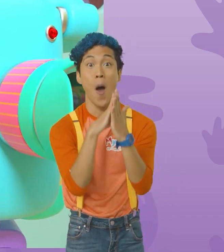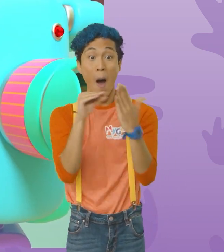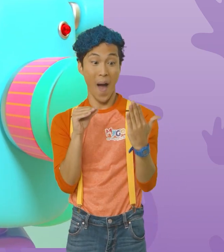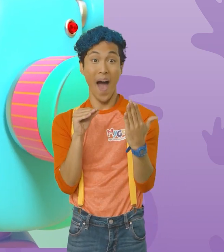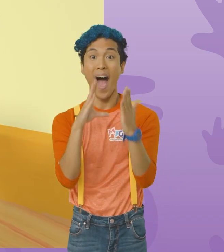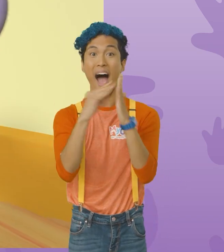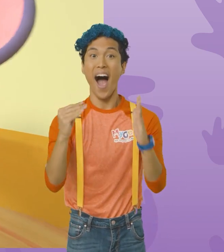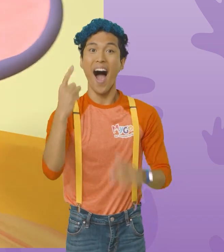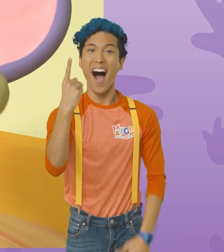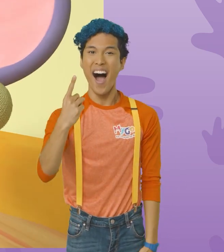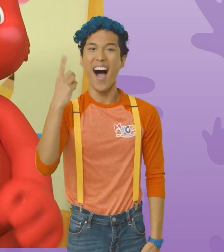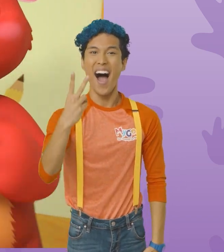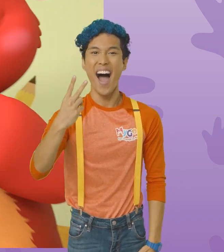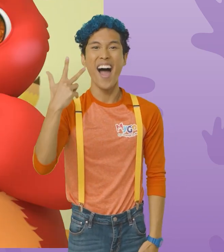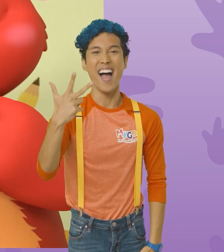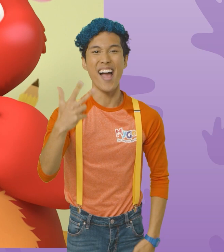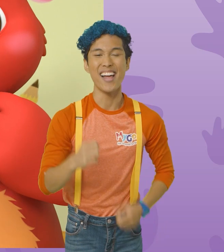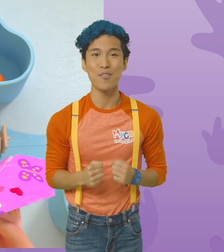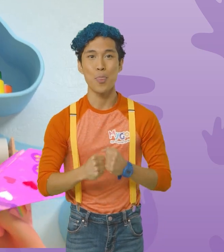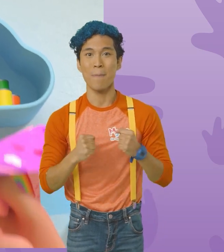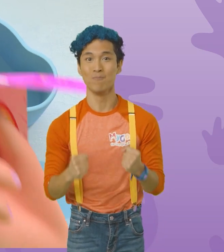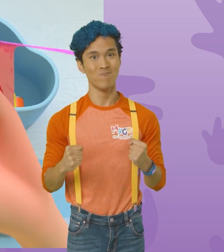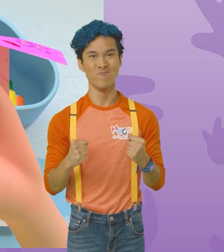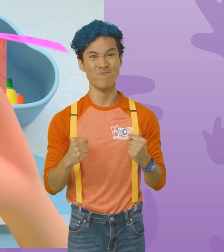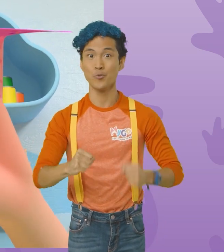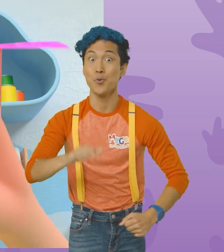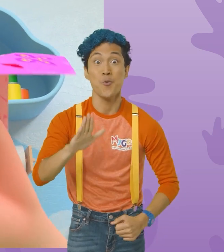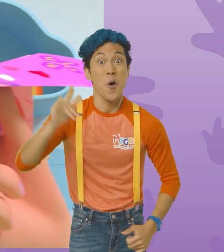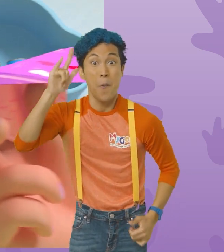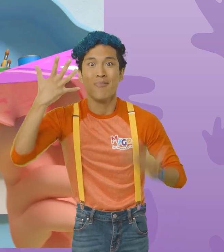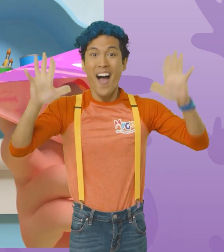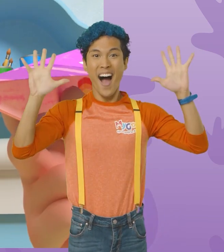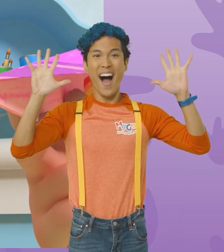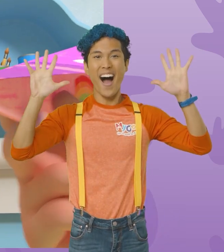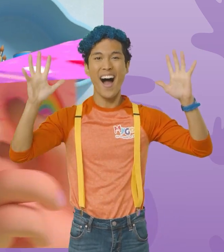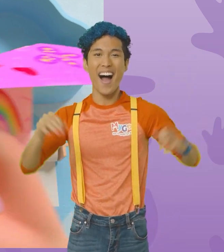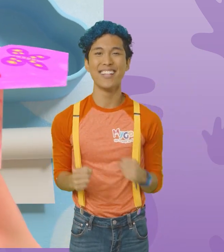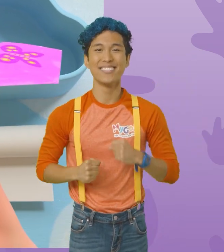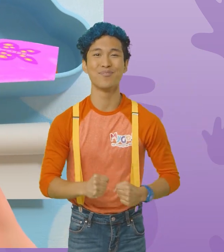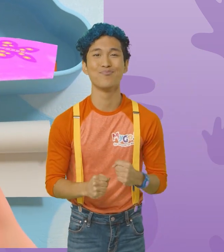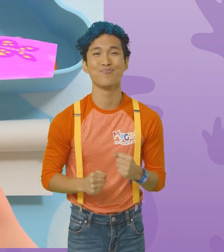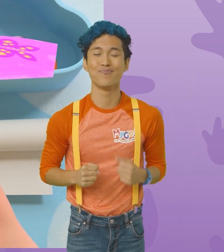Coco-you, coco-me, Coco 1, 2, 3. Your airplane is ready!